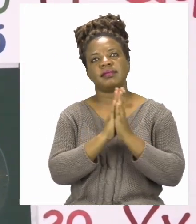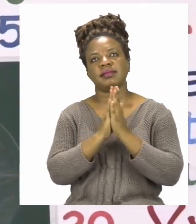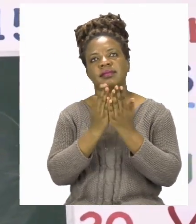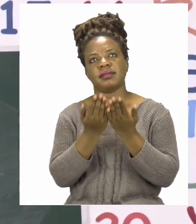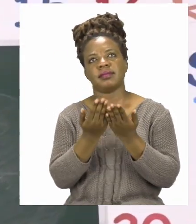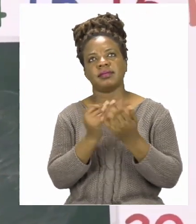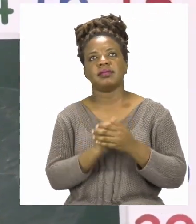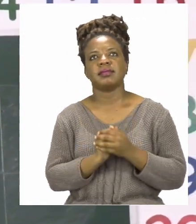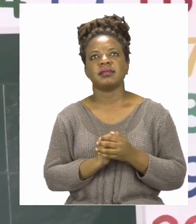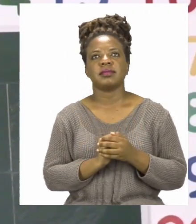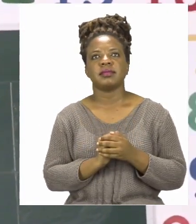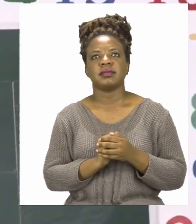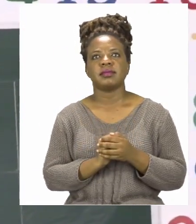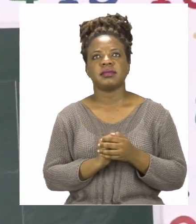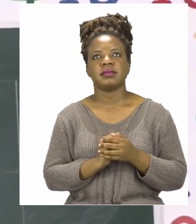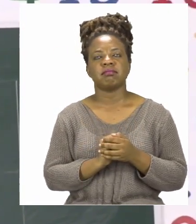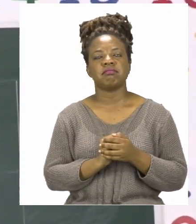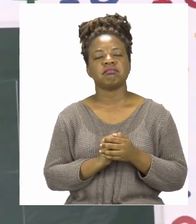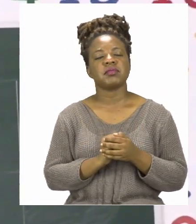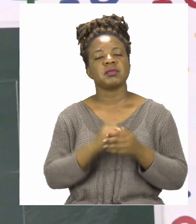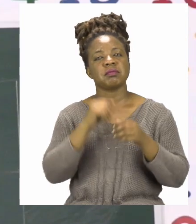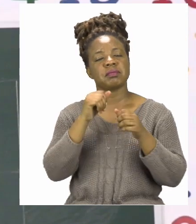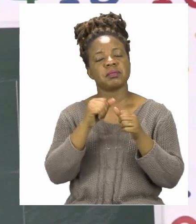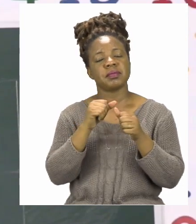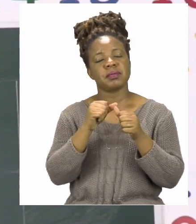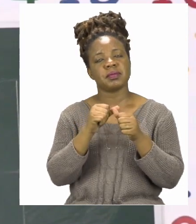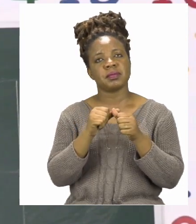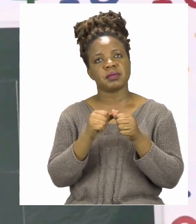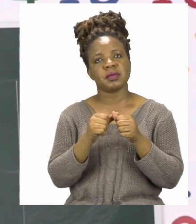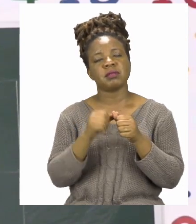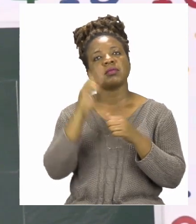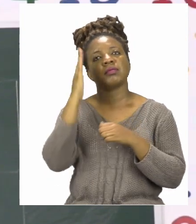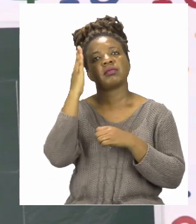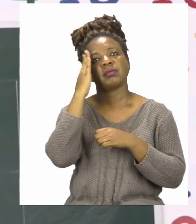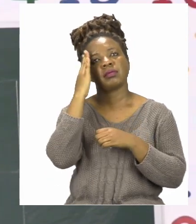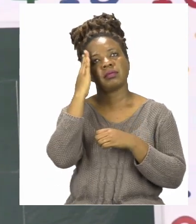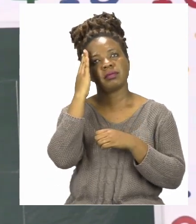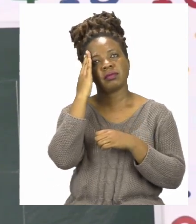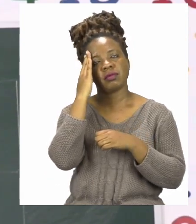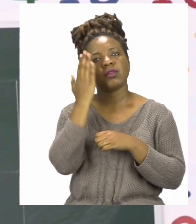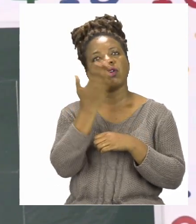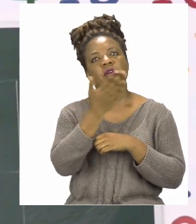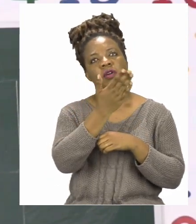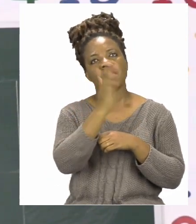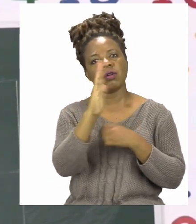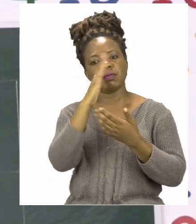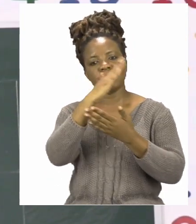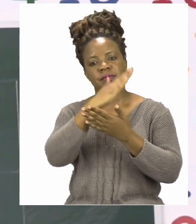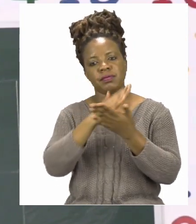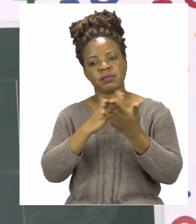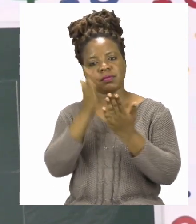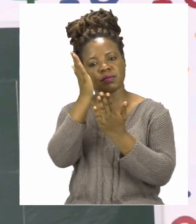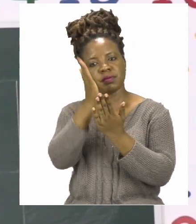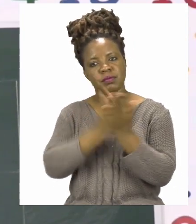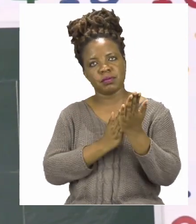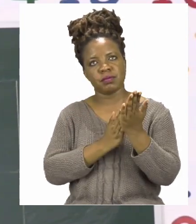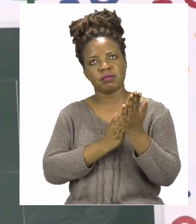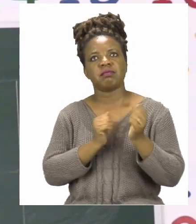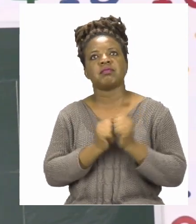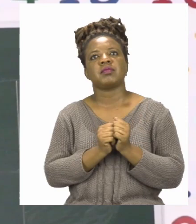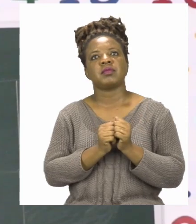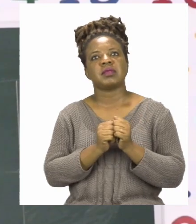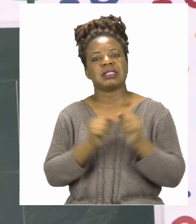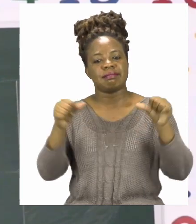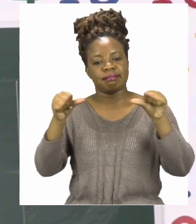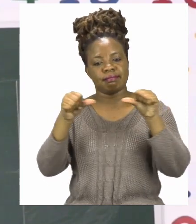fraction is that all the parts are equal sizes. It's because each part is one fraction.